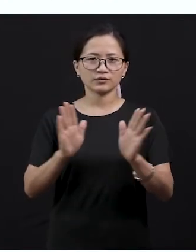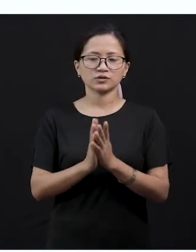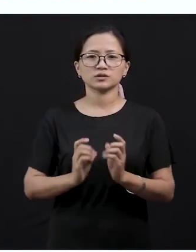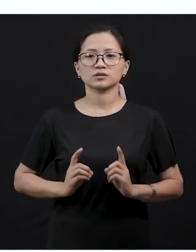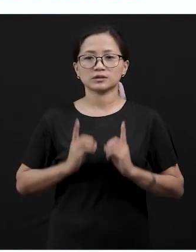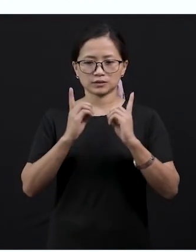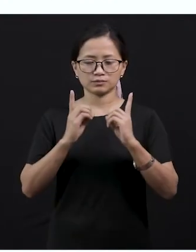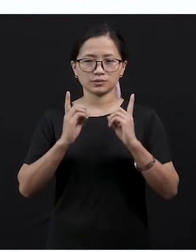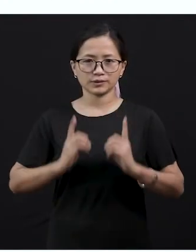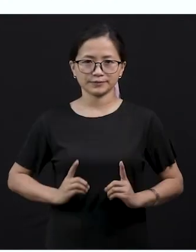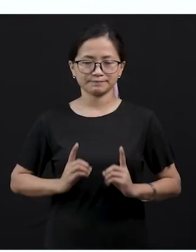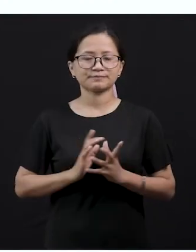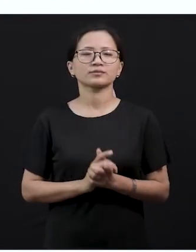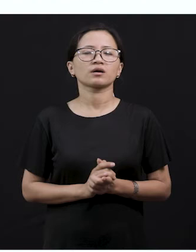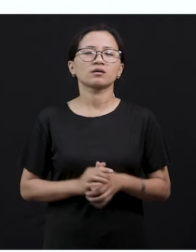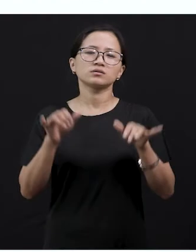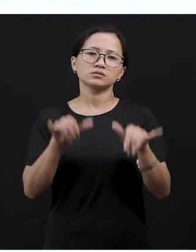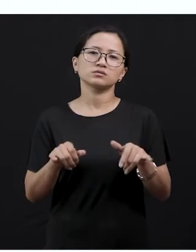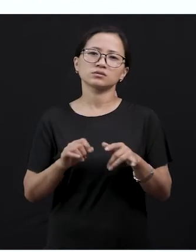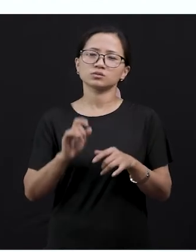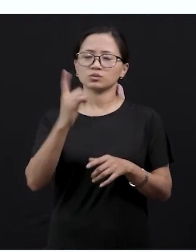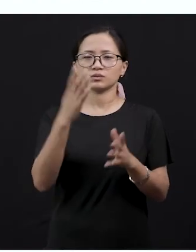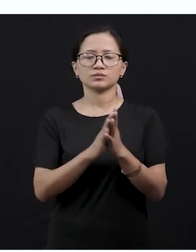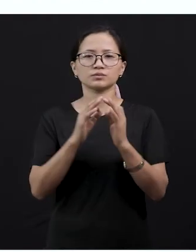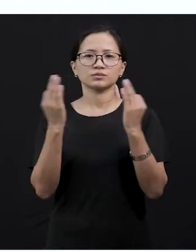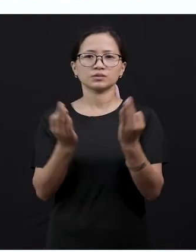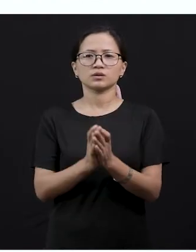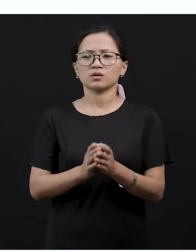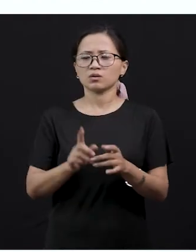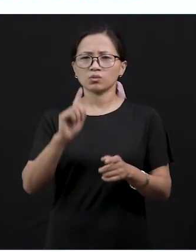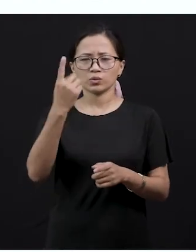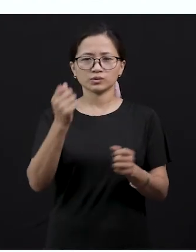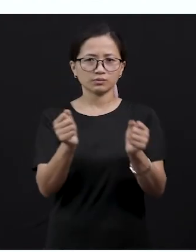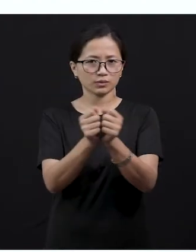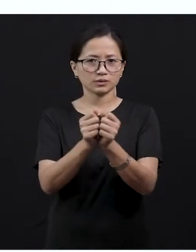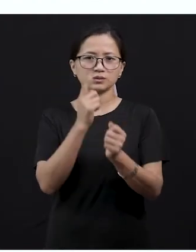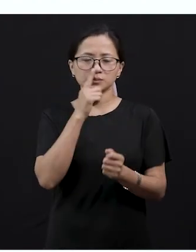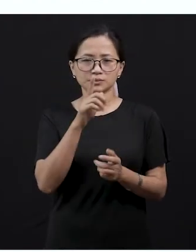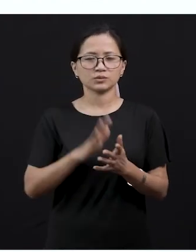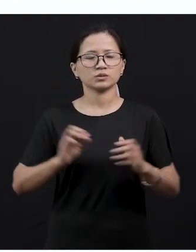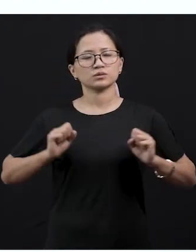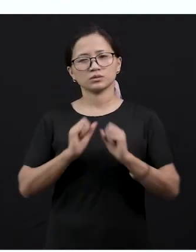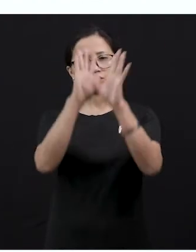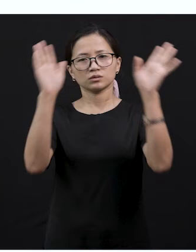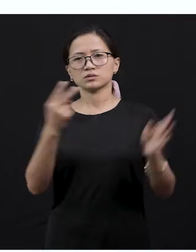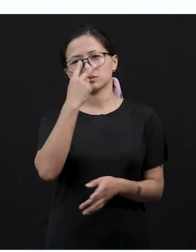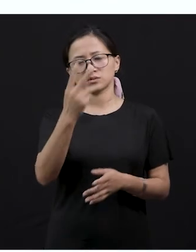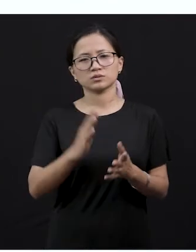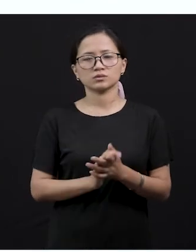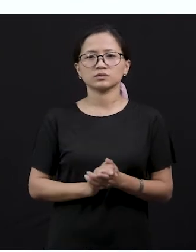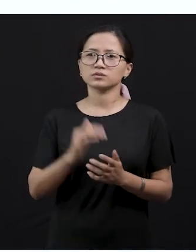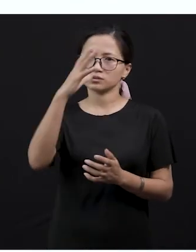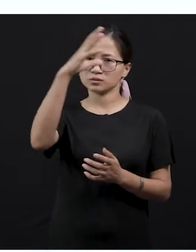were staying as one family with their mother all the time, they were still excited to see mother